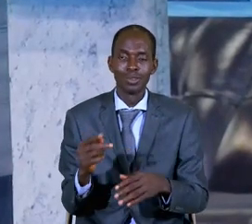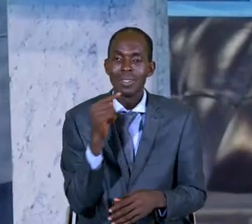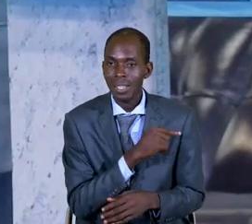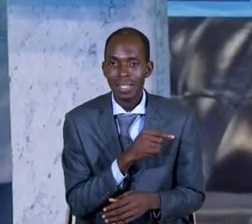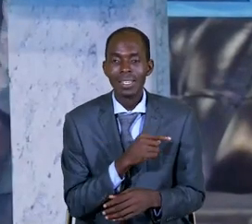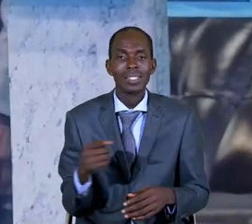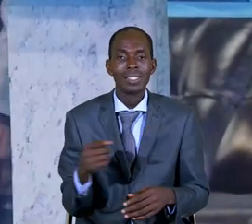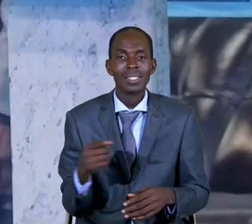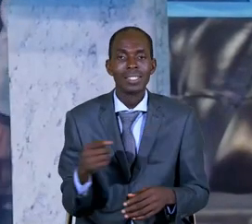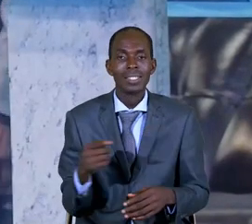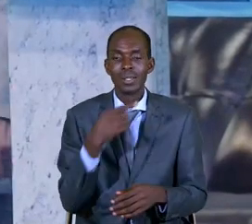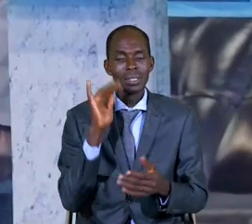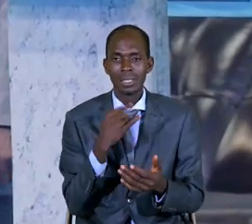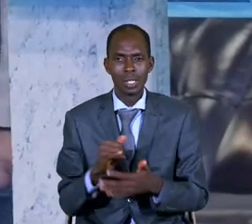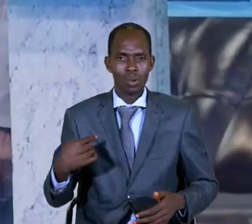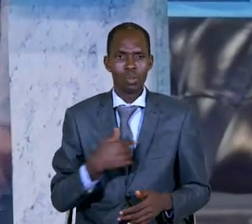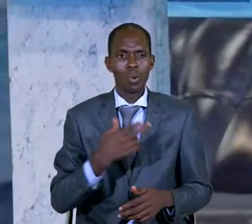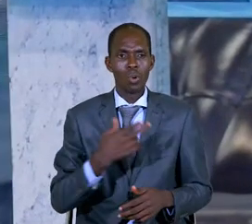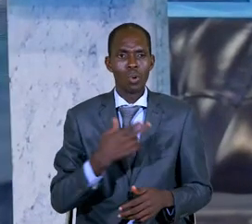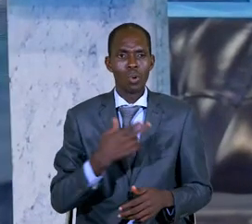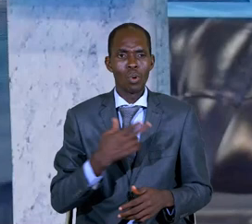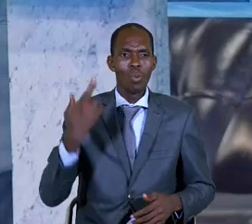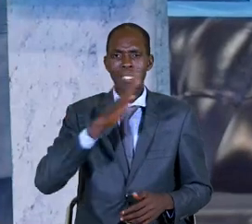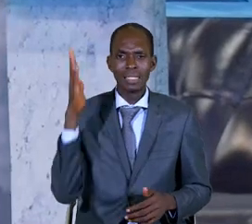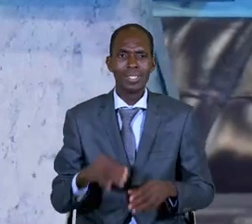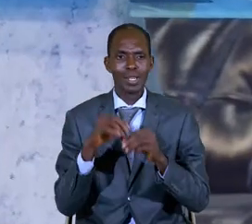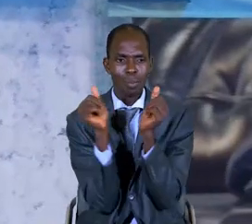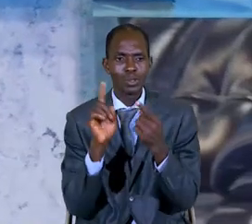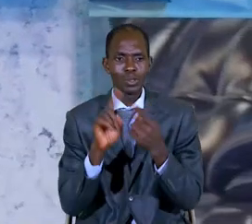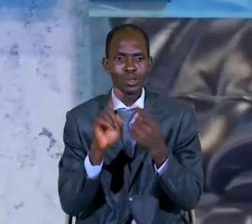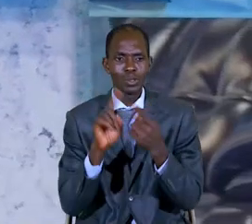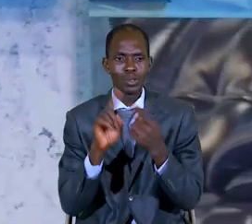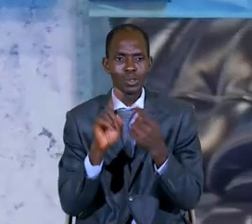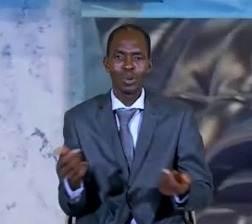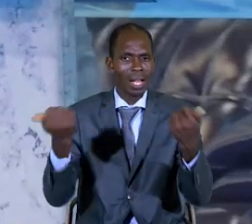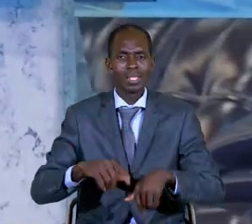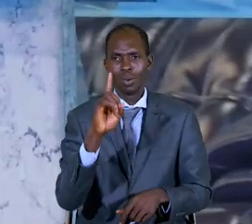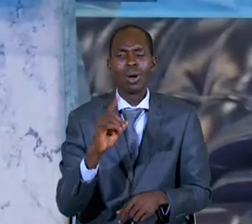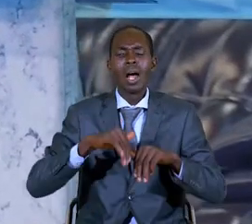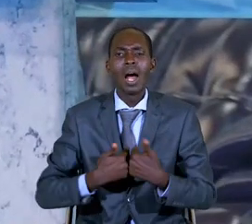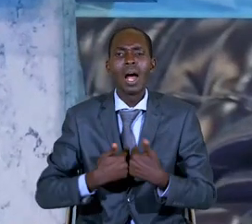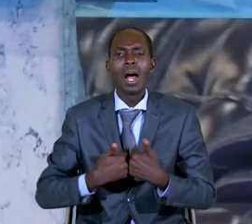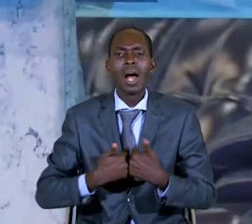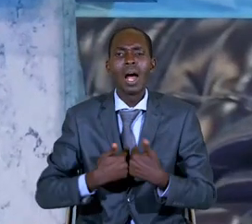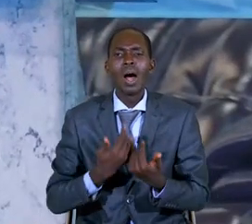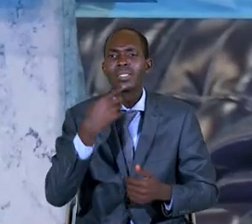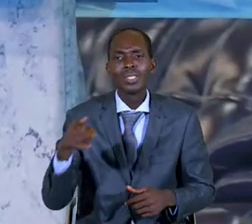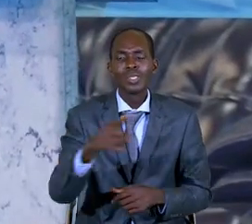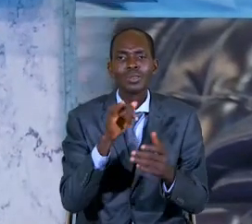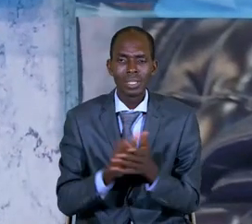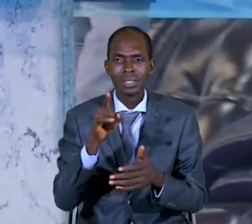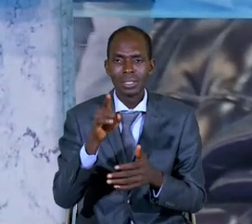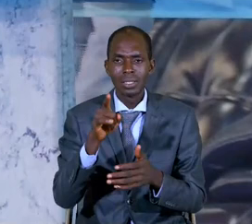well, we're never in bondage to any man. How sayest thou, ye shall be made